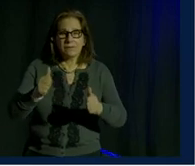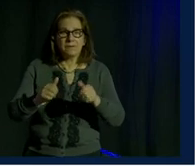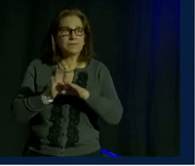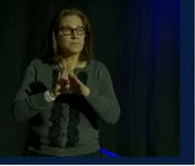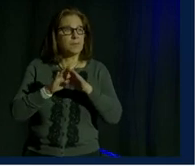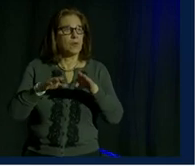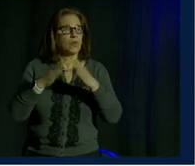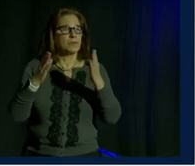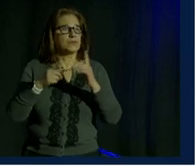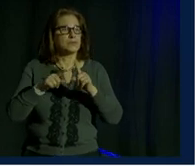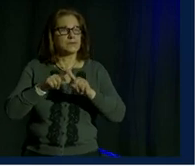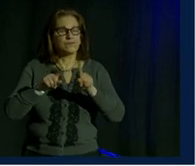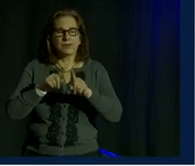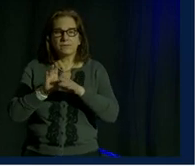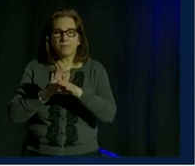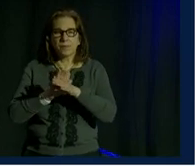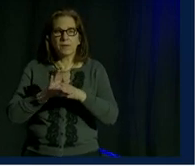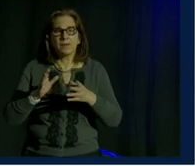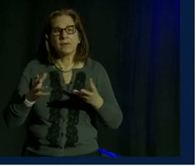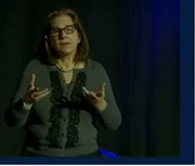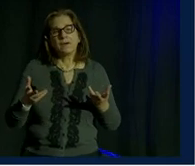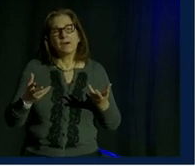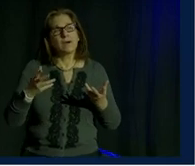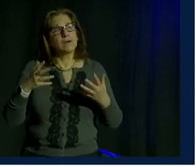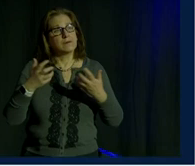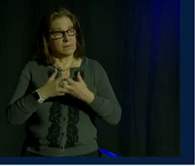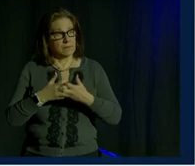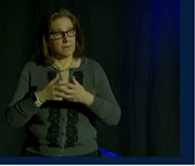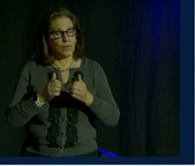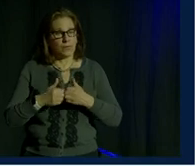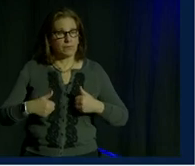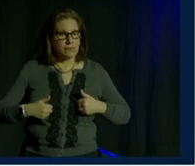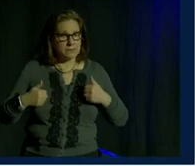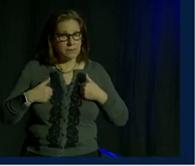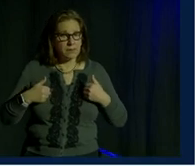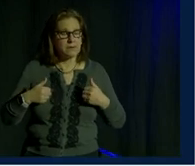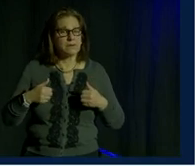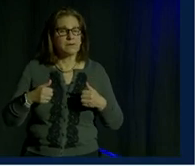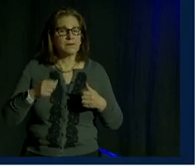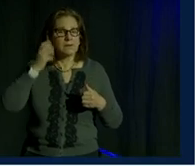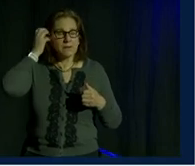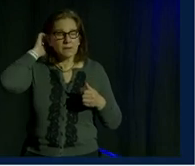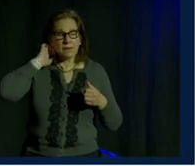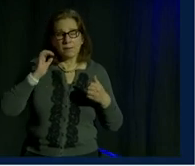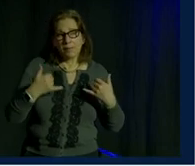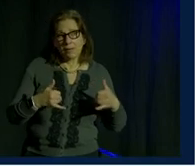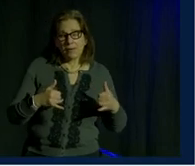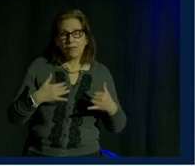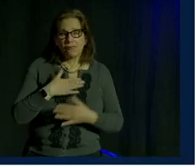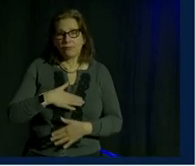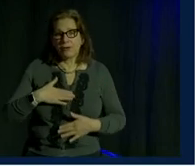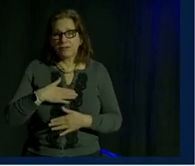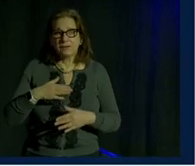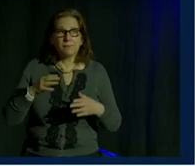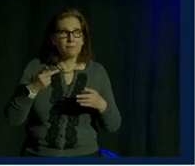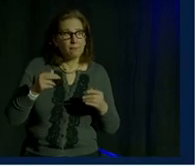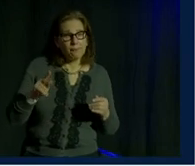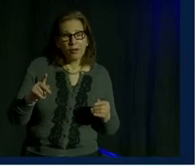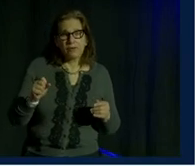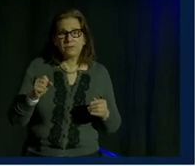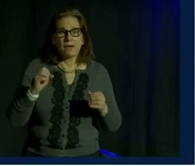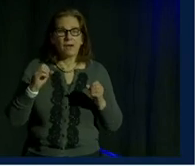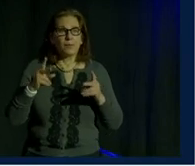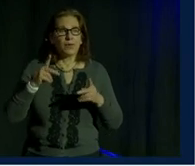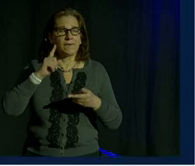to enhance residents' opportunity to access physical activity, play, and recreational opportunities for all ages,